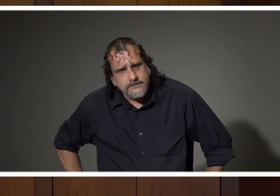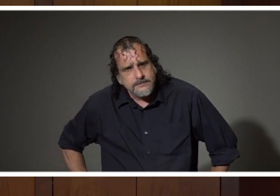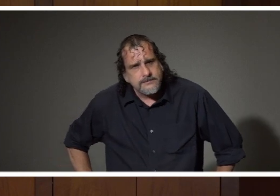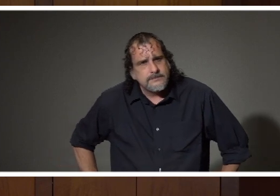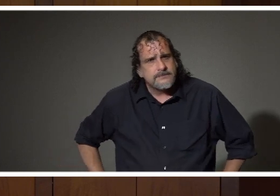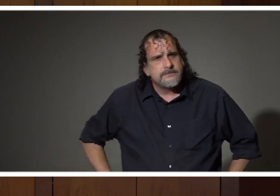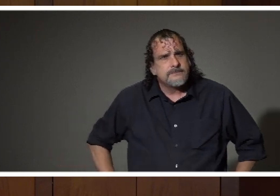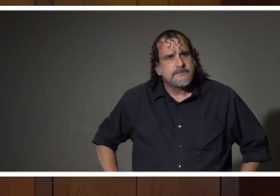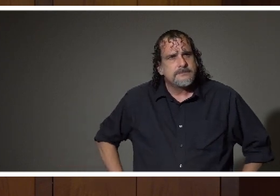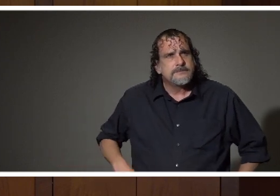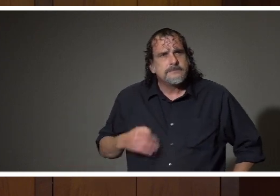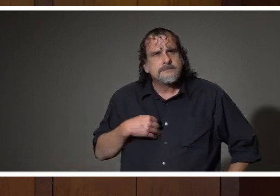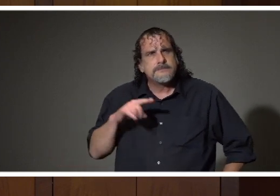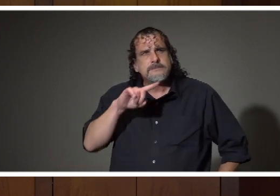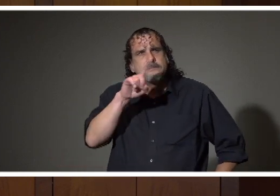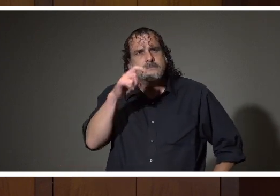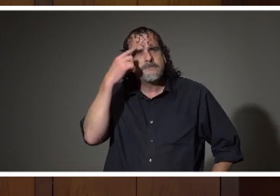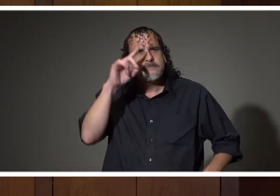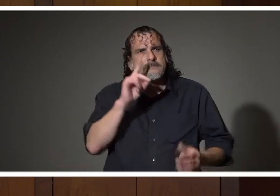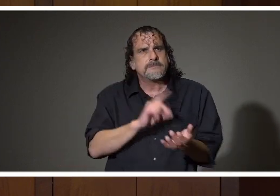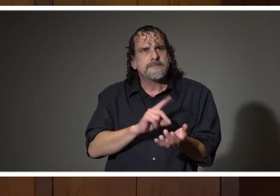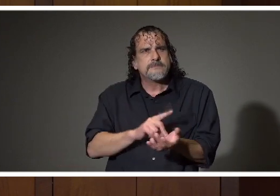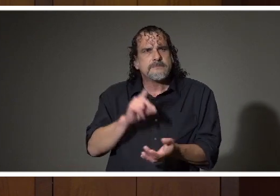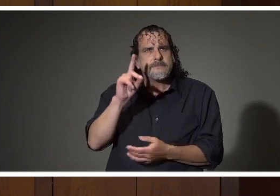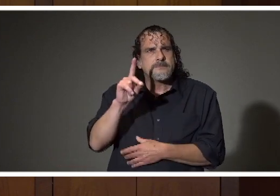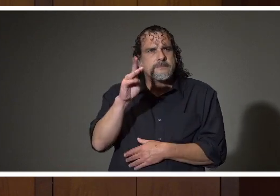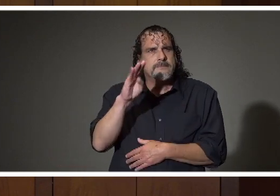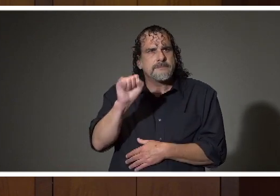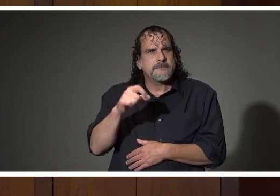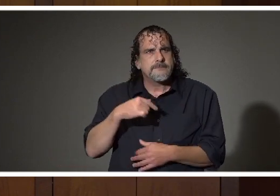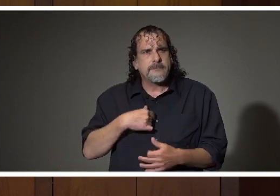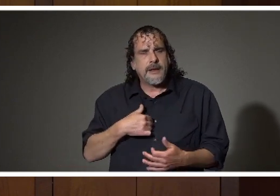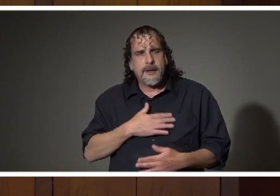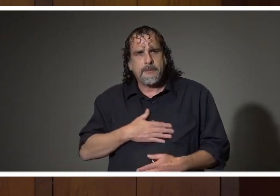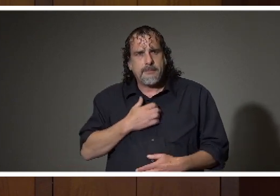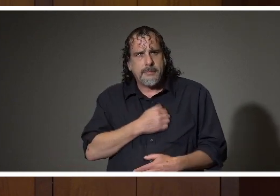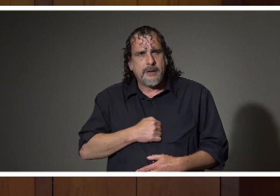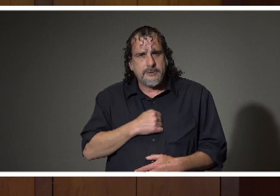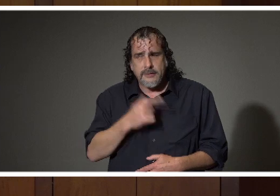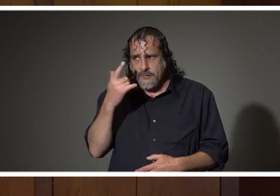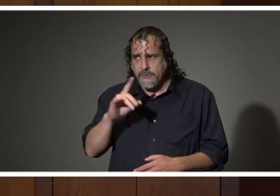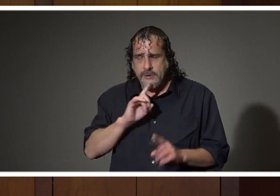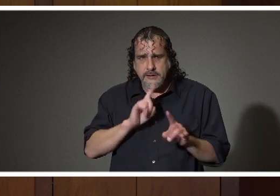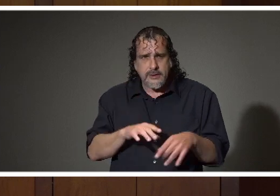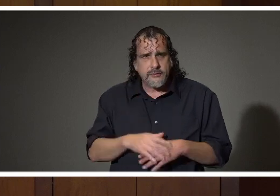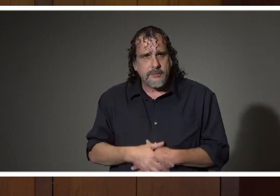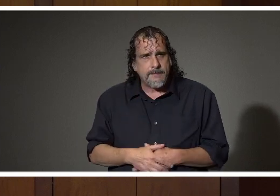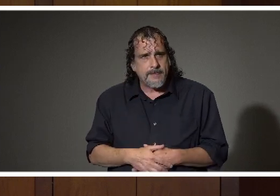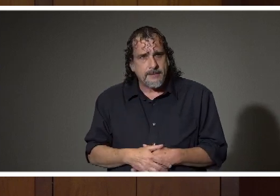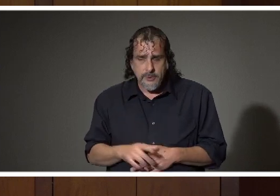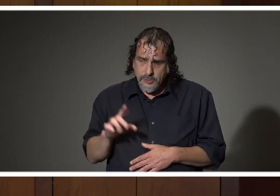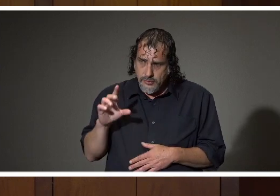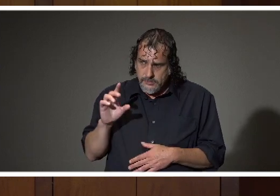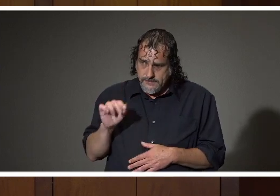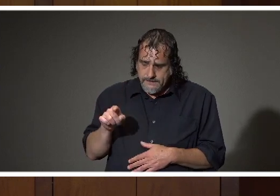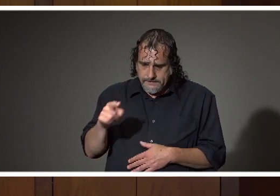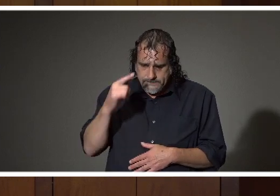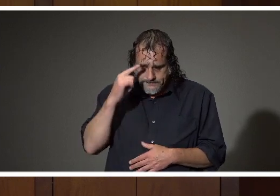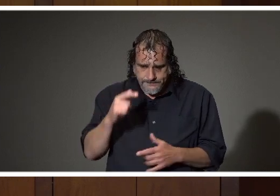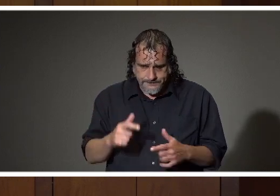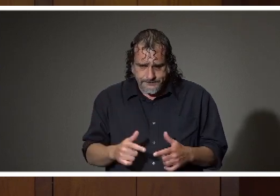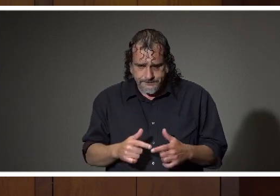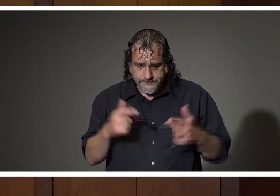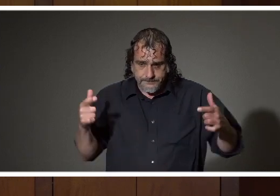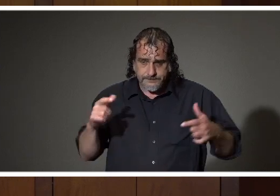Taylor? Yes, I have a question for Dr. Dobbs, and I apologize if you've already addressed this today. But do you think that large-scale